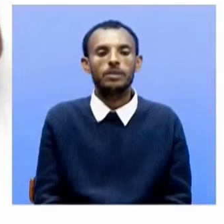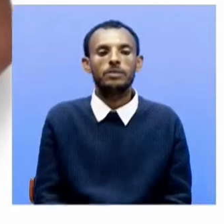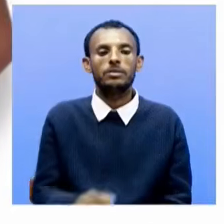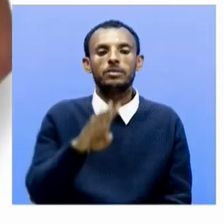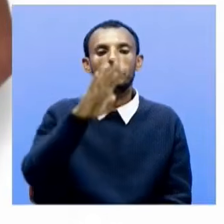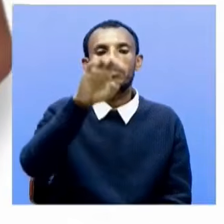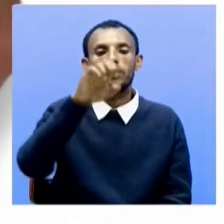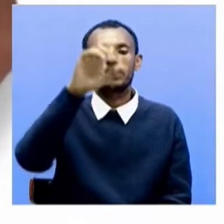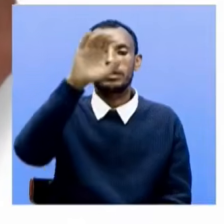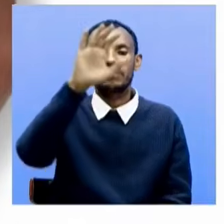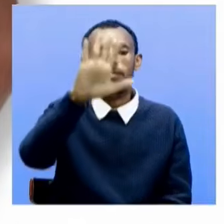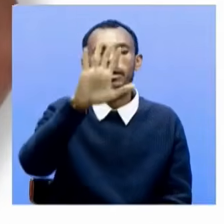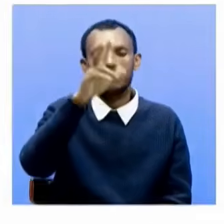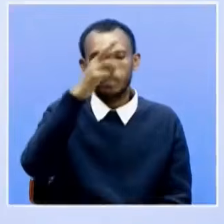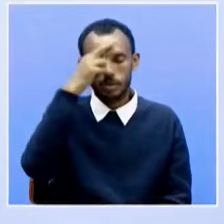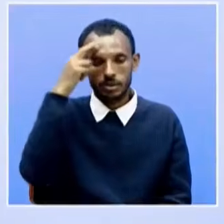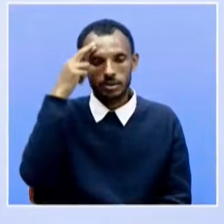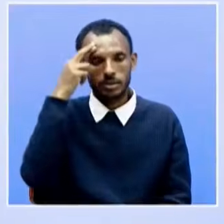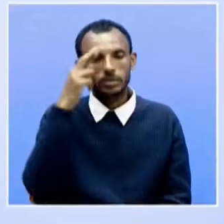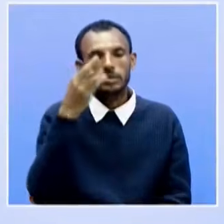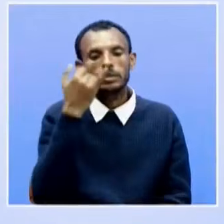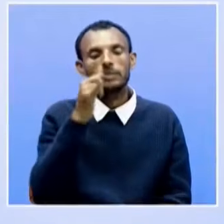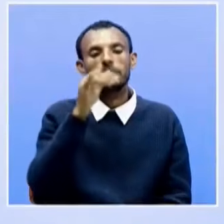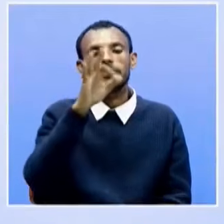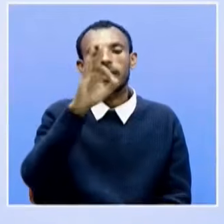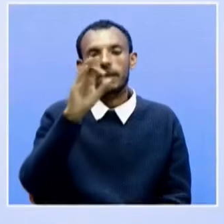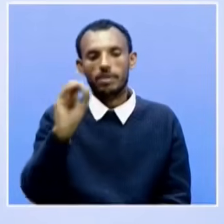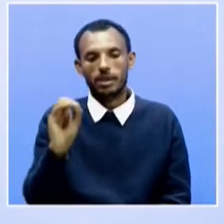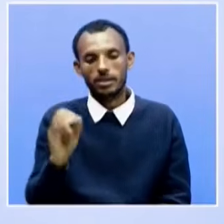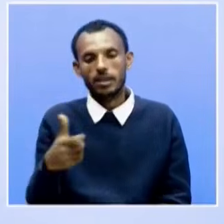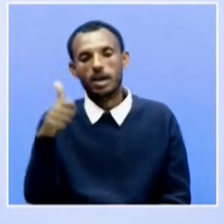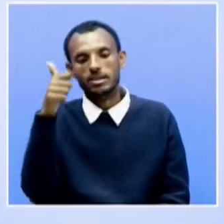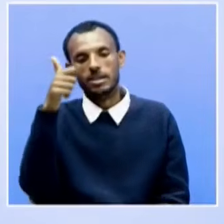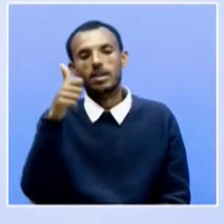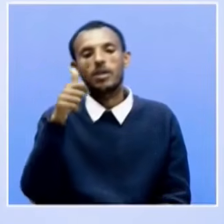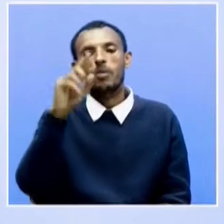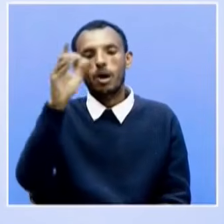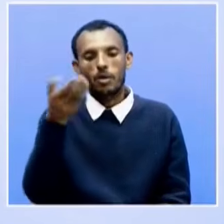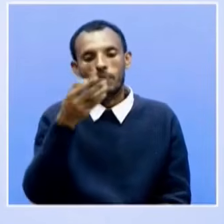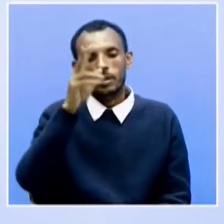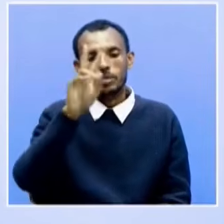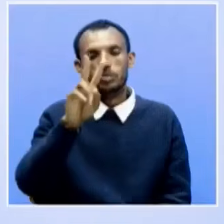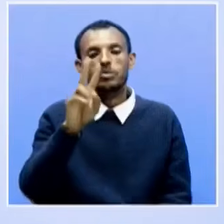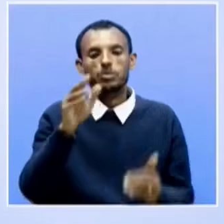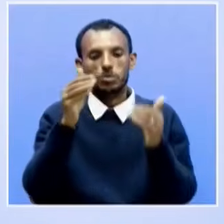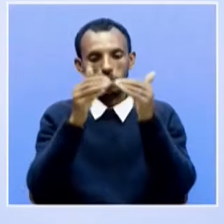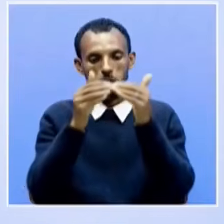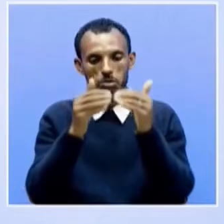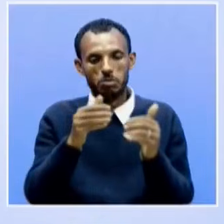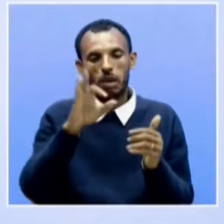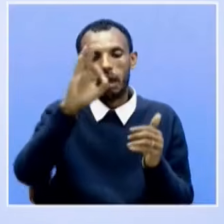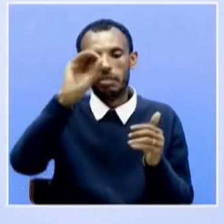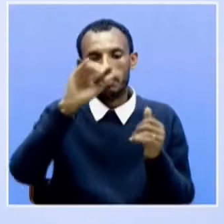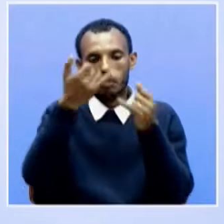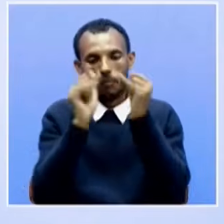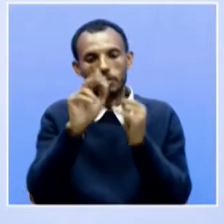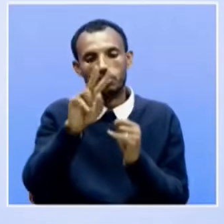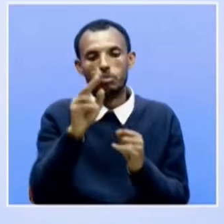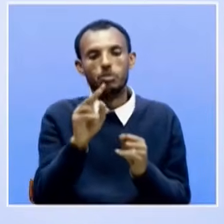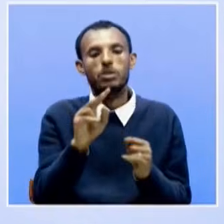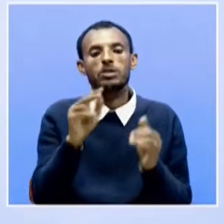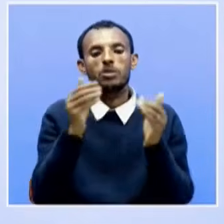45 degree. Because if this is 90, this is half of the arc subtending it. So this part